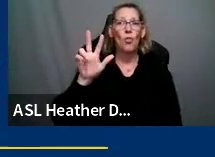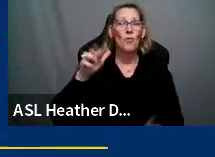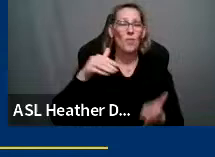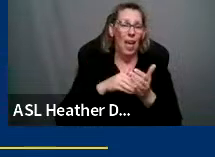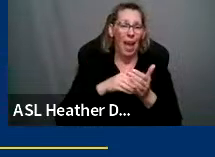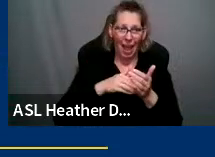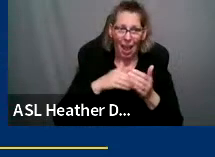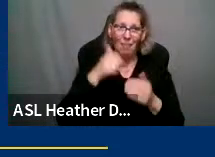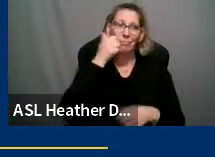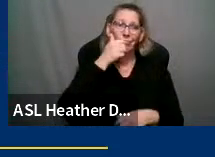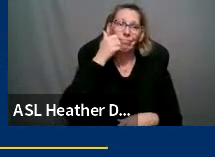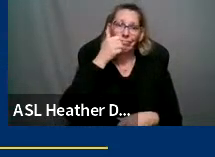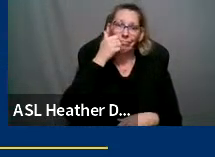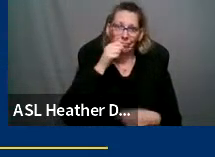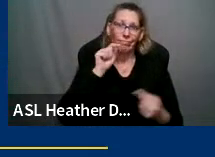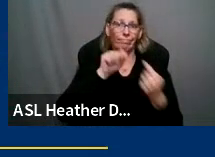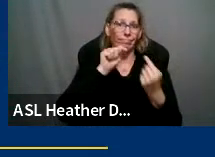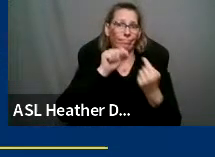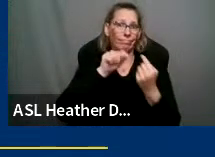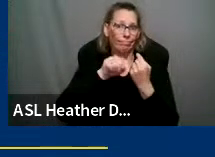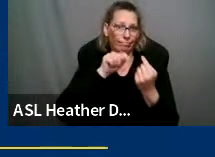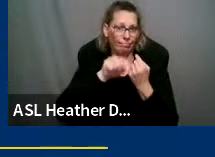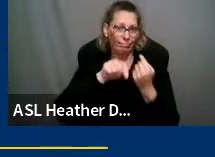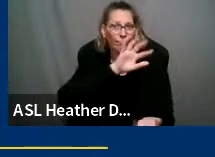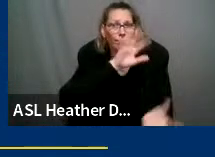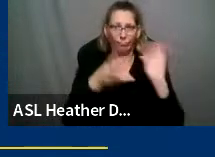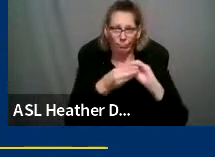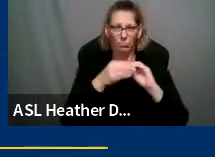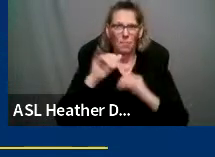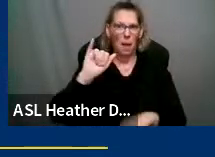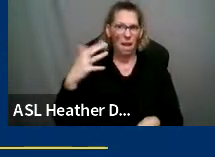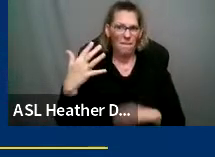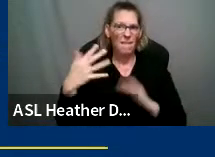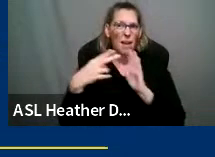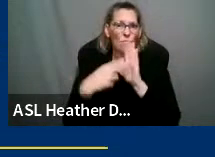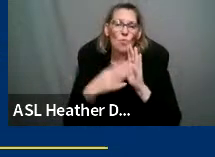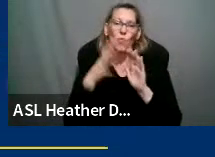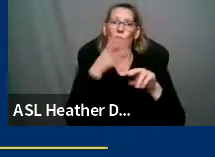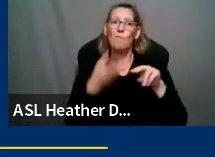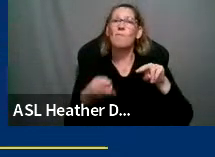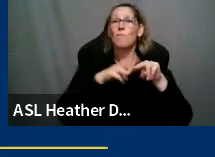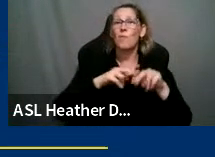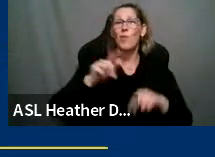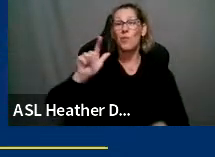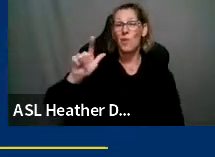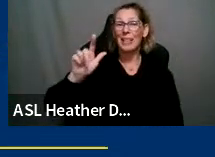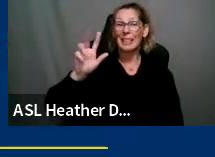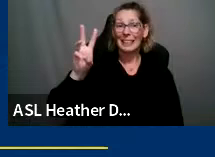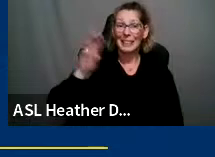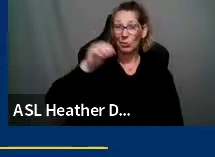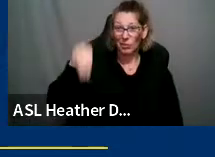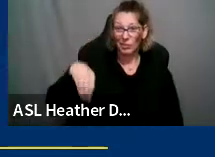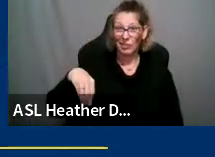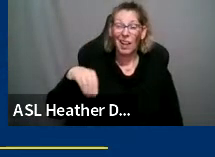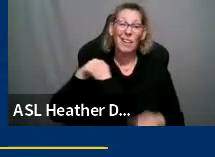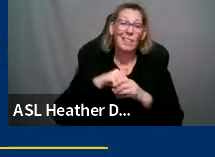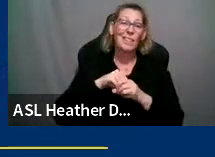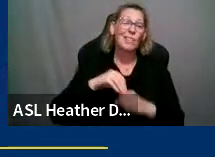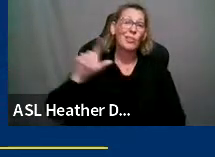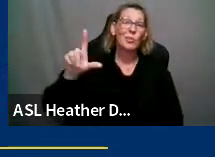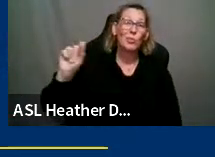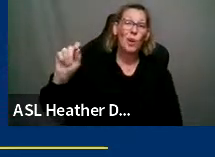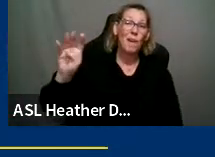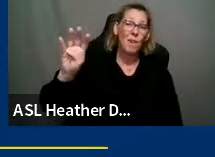cross, both northbound and southbound combined on the I-5 bridge. And that's going to increase about 26% into 2045 for the